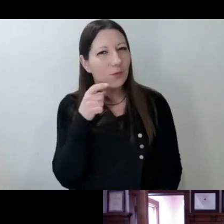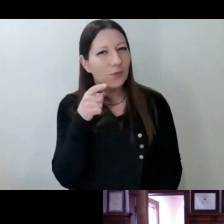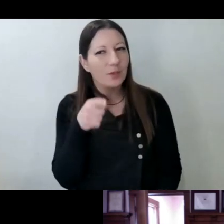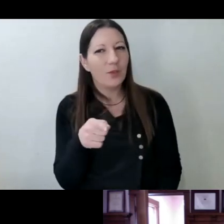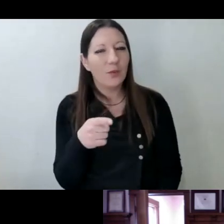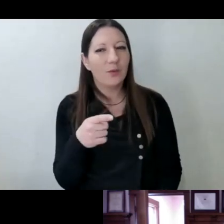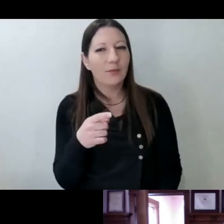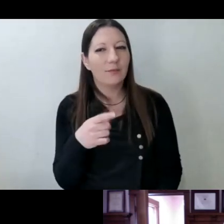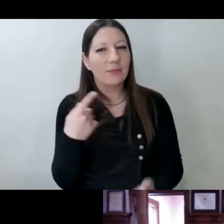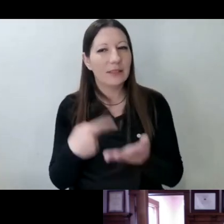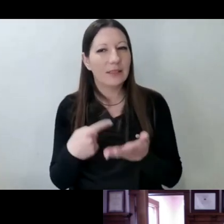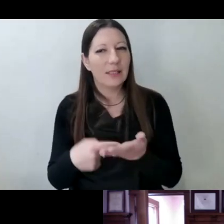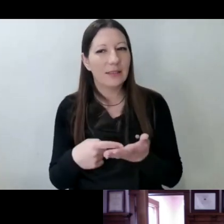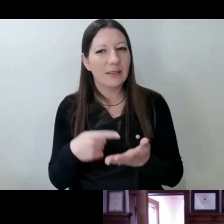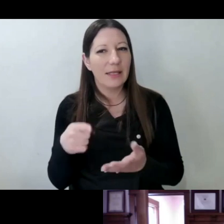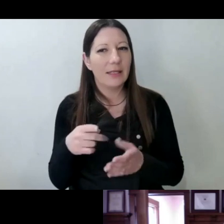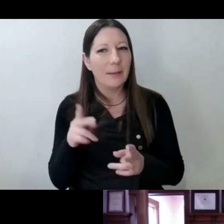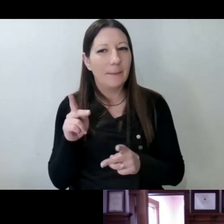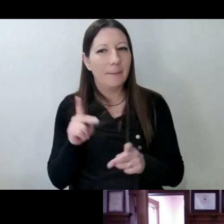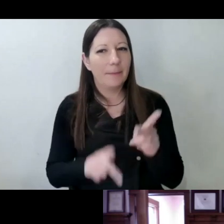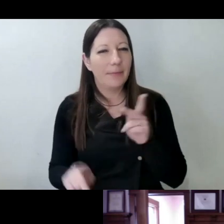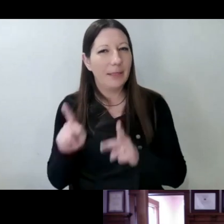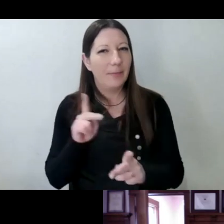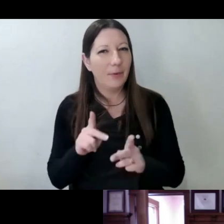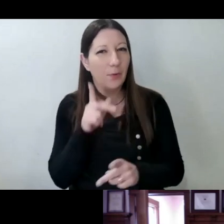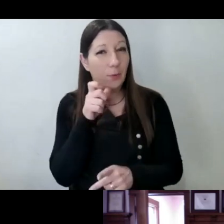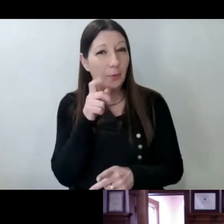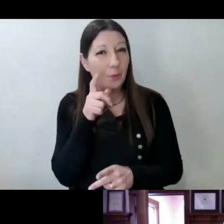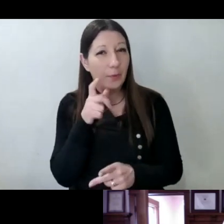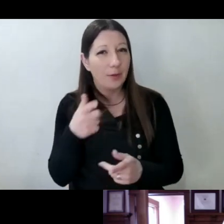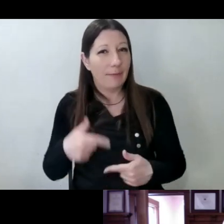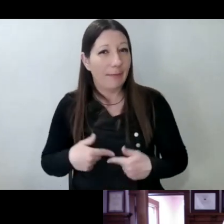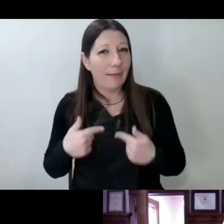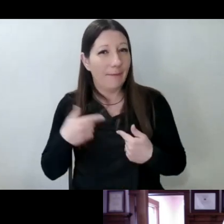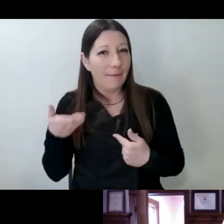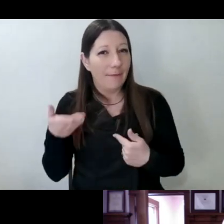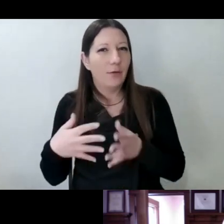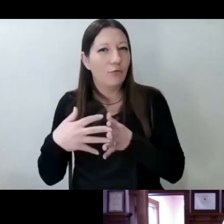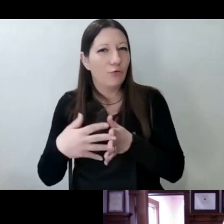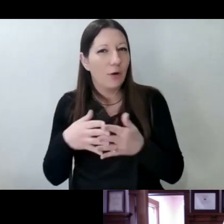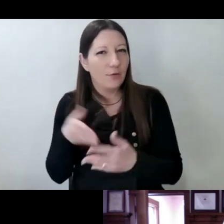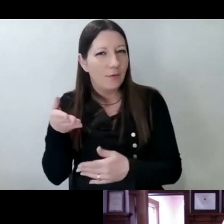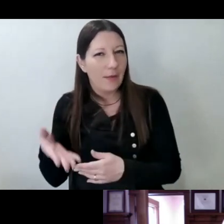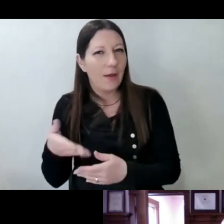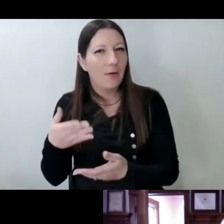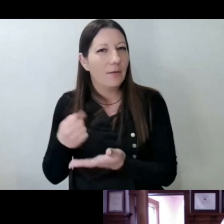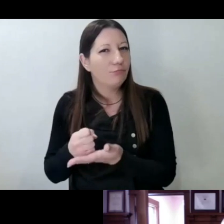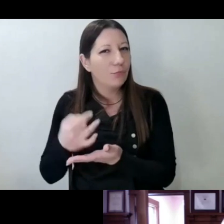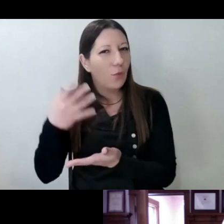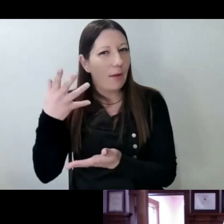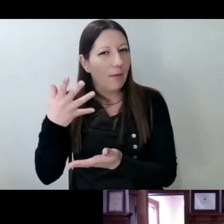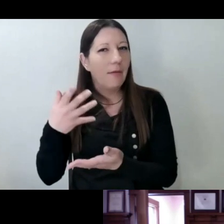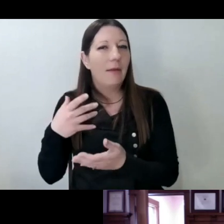the land/water, and how this privilege impacts the environment." So the question is, can you expand a little